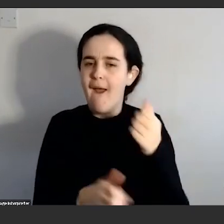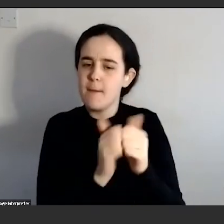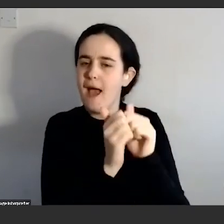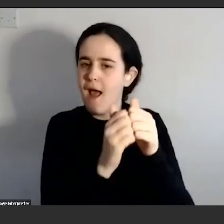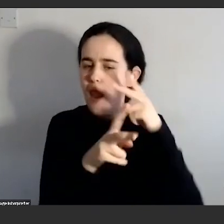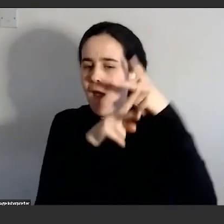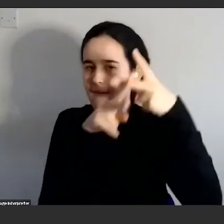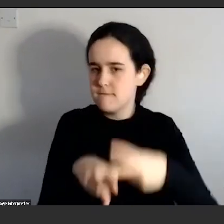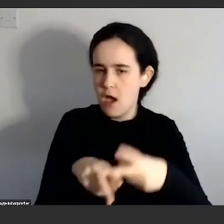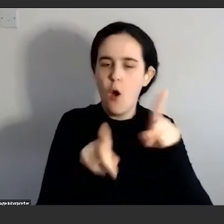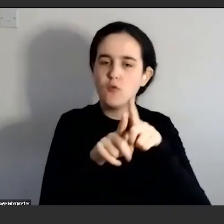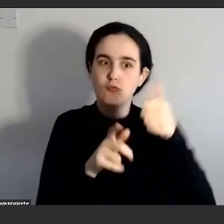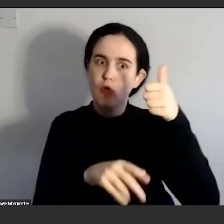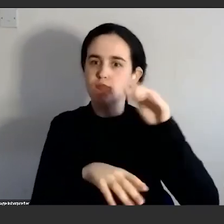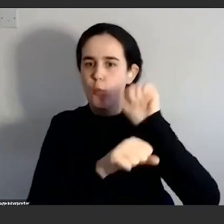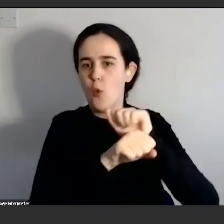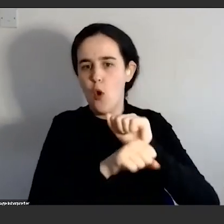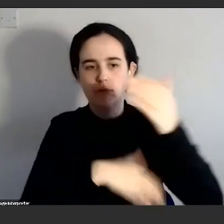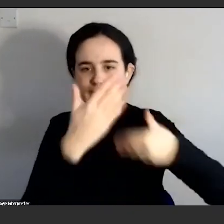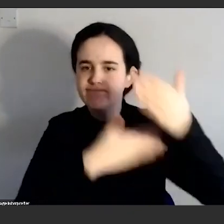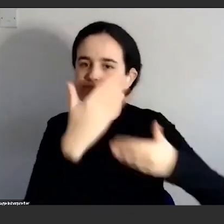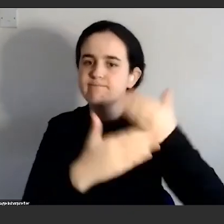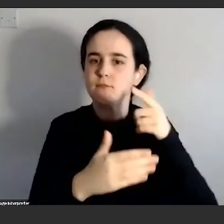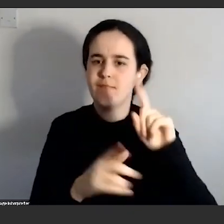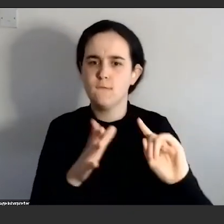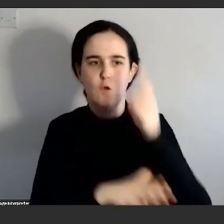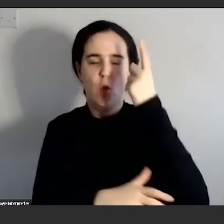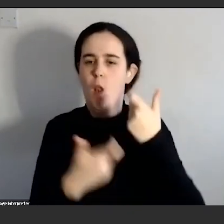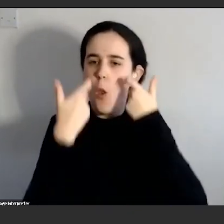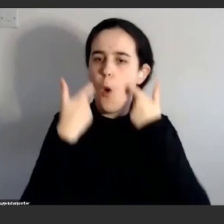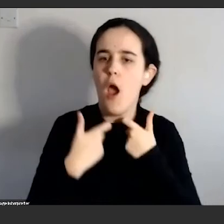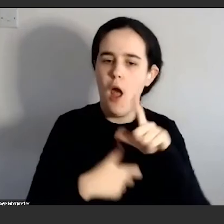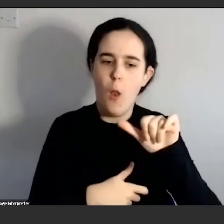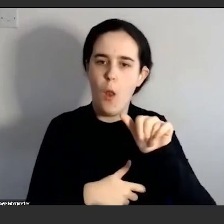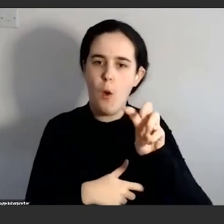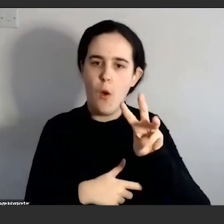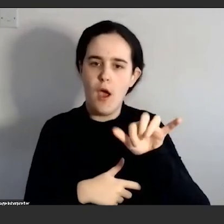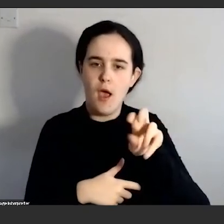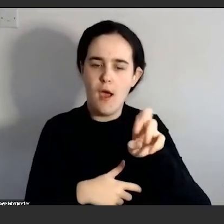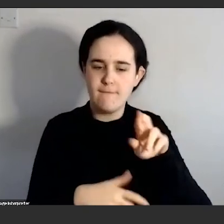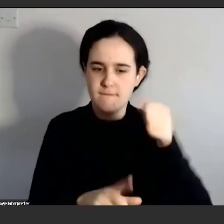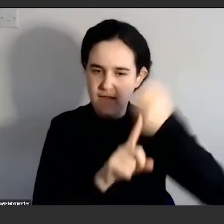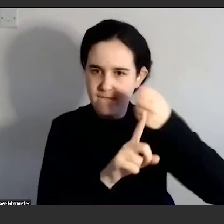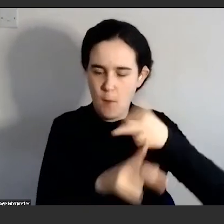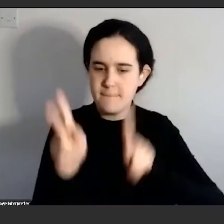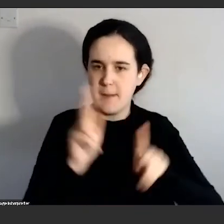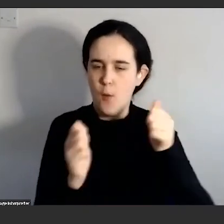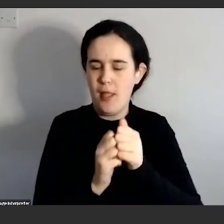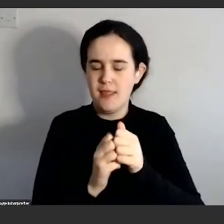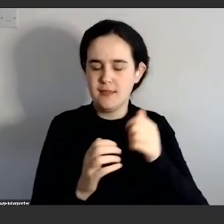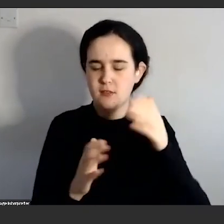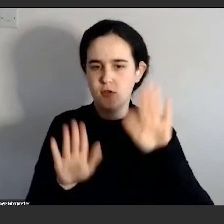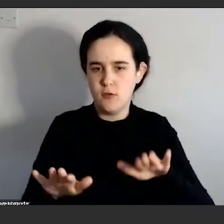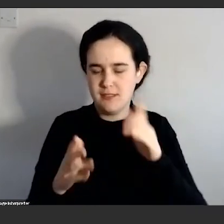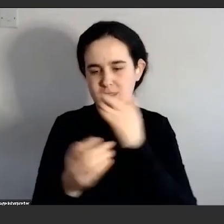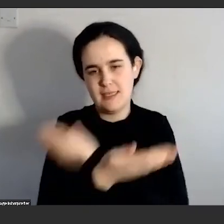Text: H&M Foundation supports UNICEF. Abubakar Campo is the Director of Health for UNICEF. Abu, so good